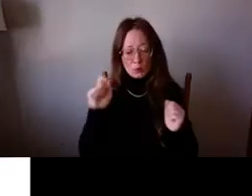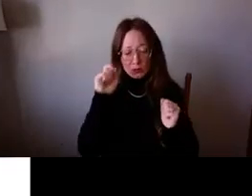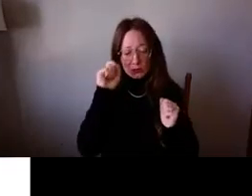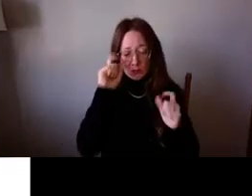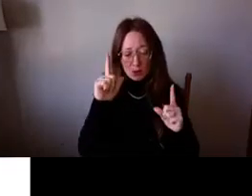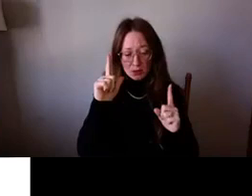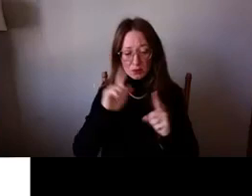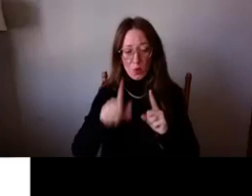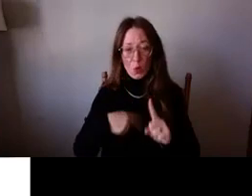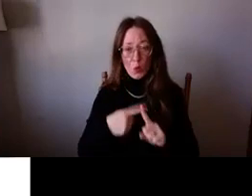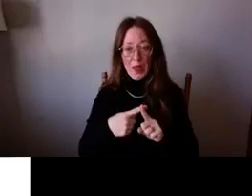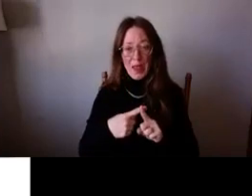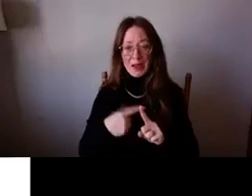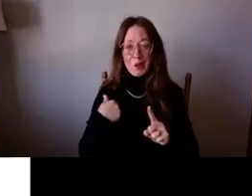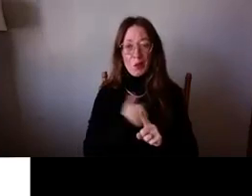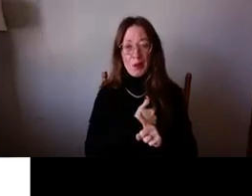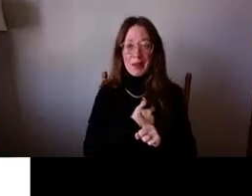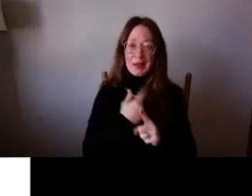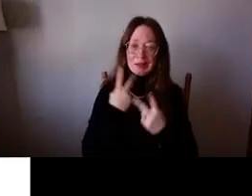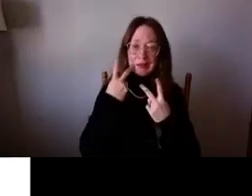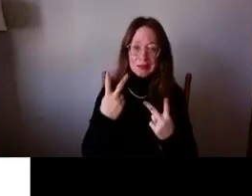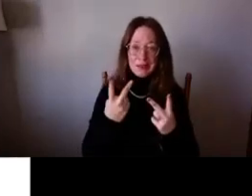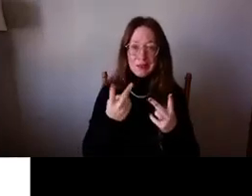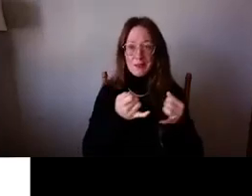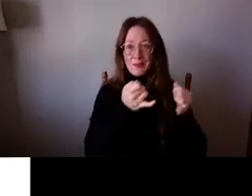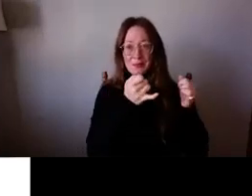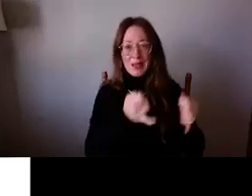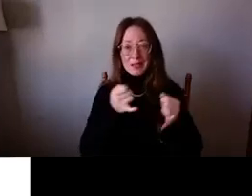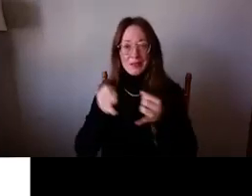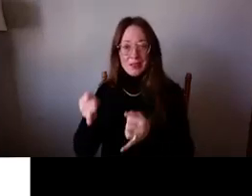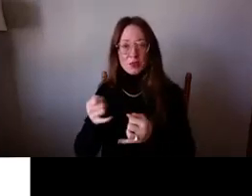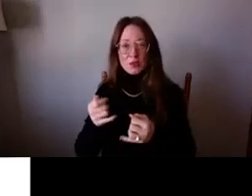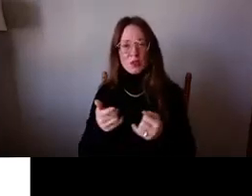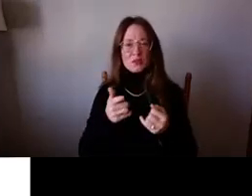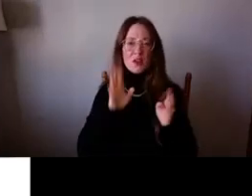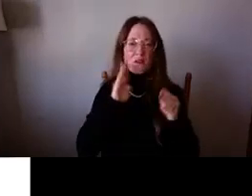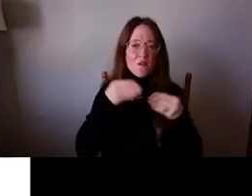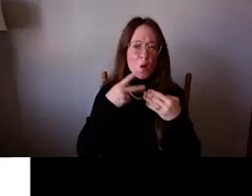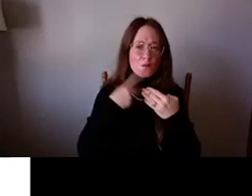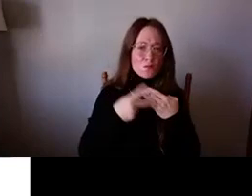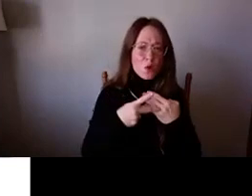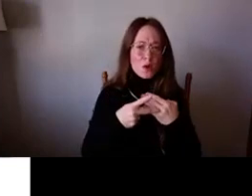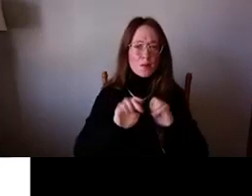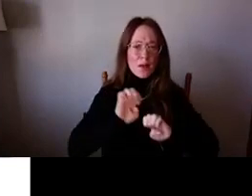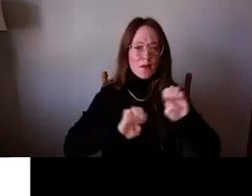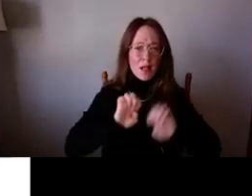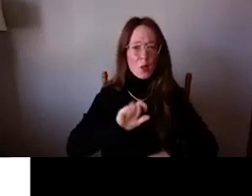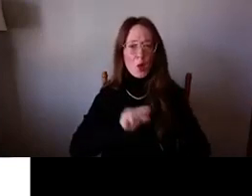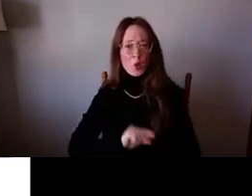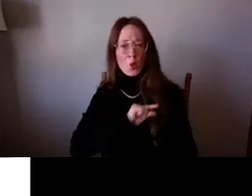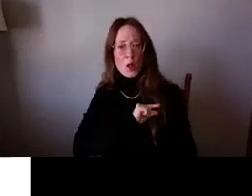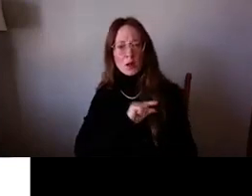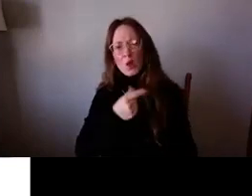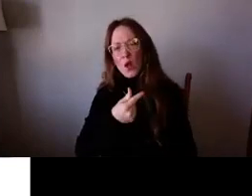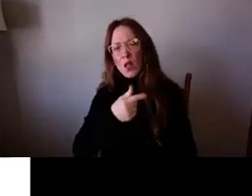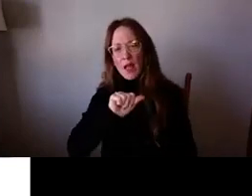get individuals who are that have a focus on program evaluation and quality assurance, that you're going to be asking a lot of